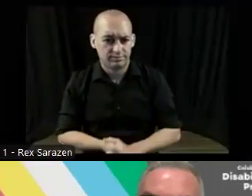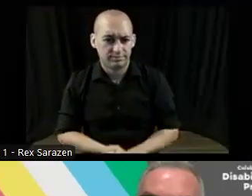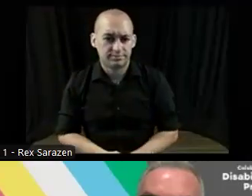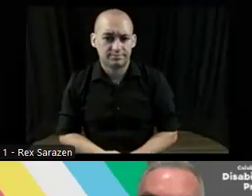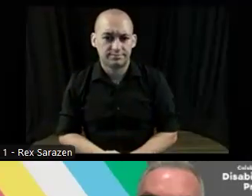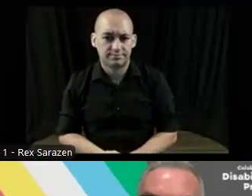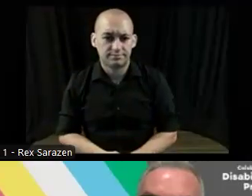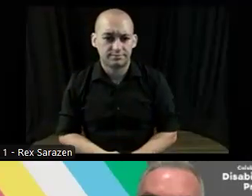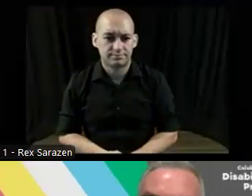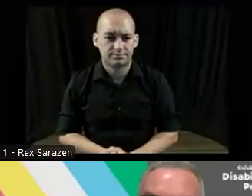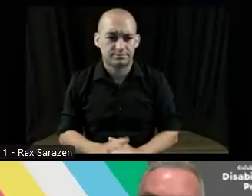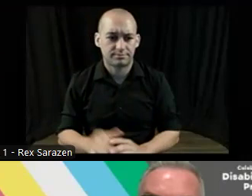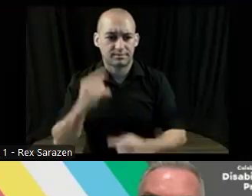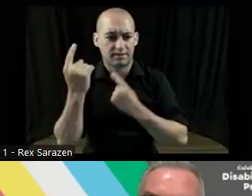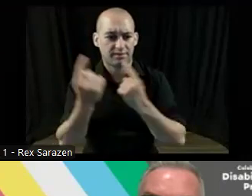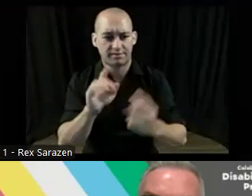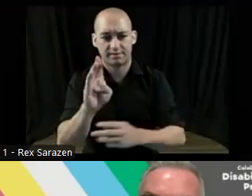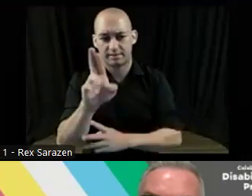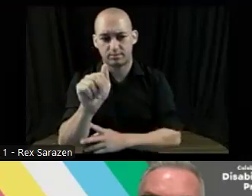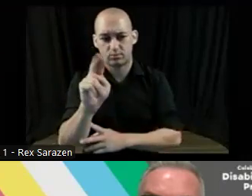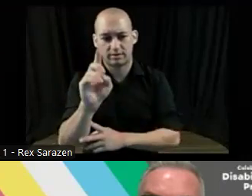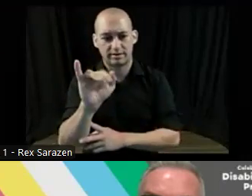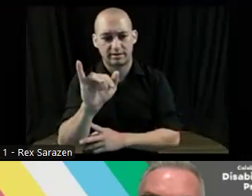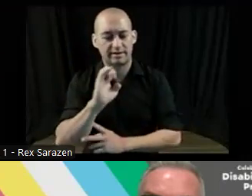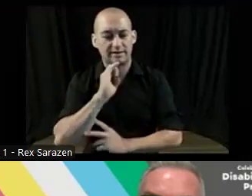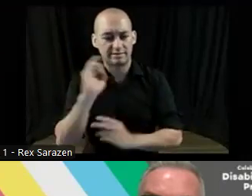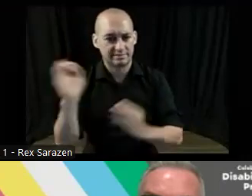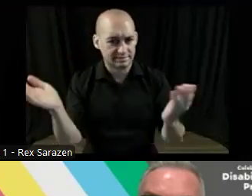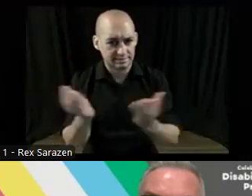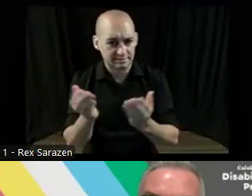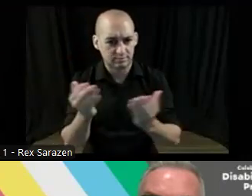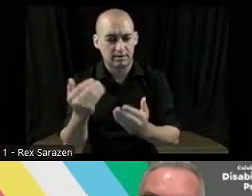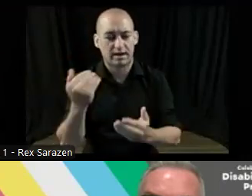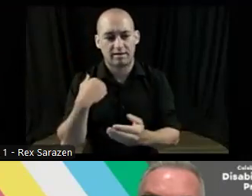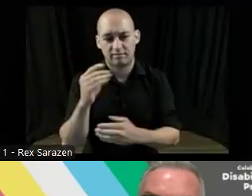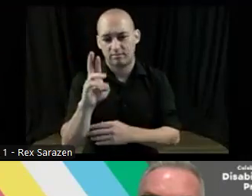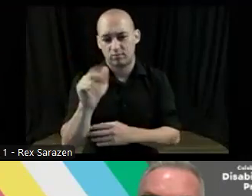Oh, and I think Brandy is here. So Brandy, go We ahead. have Brandy online.